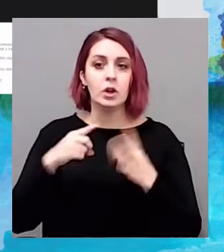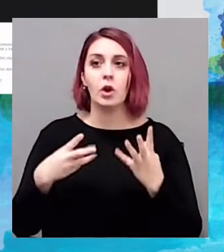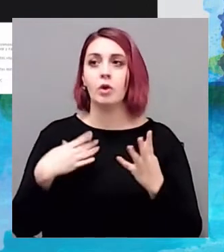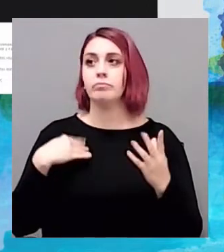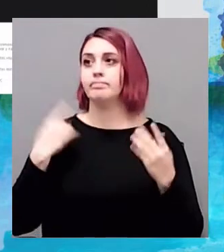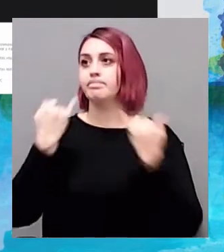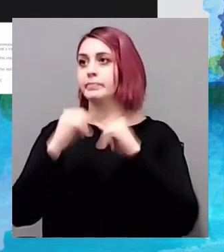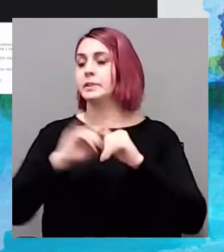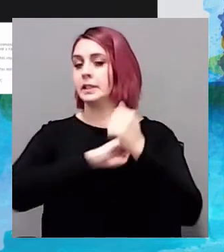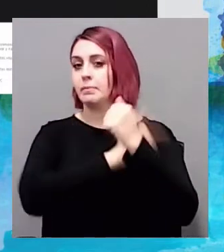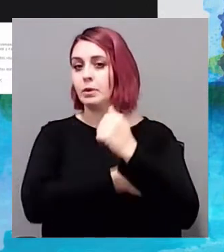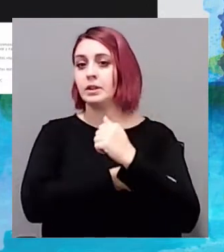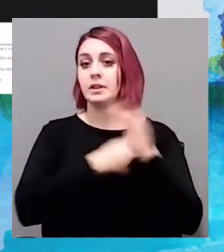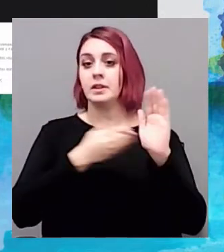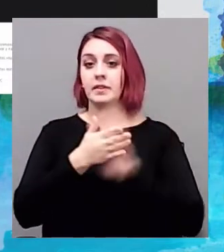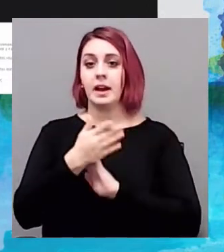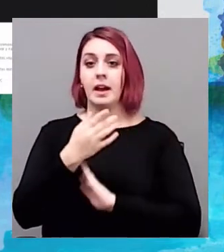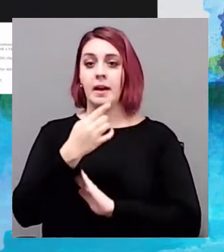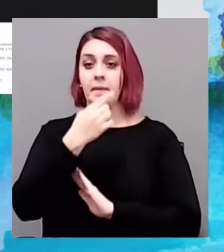the theater, sports,